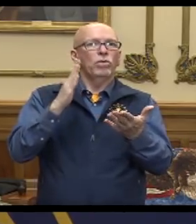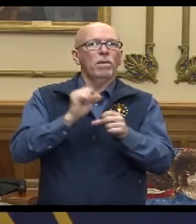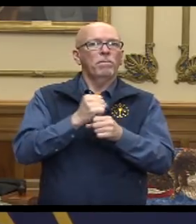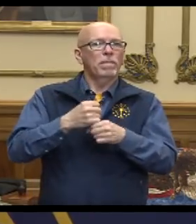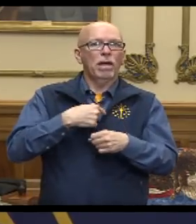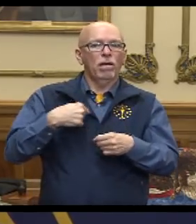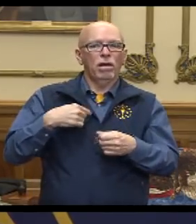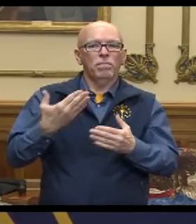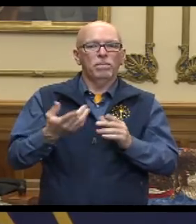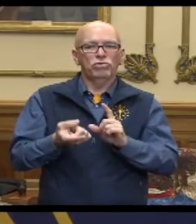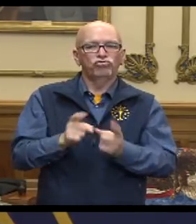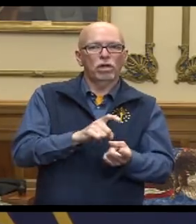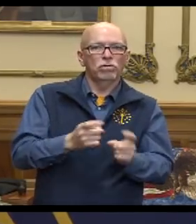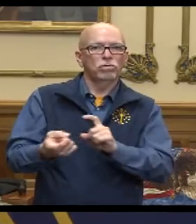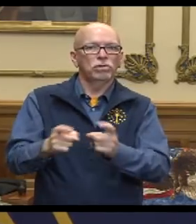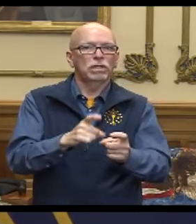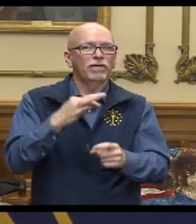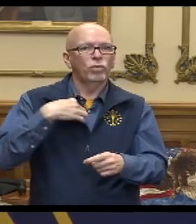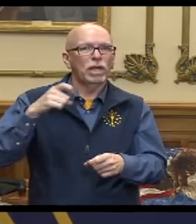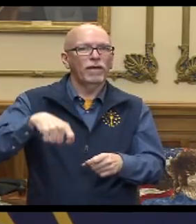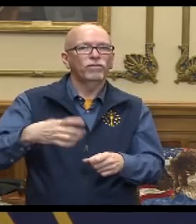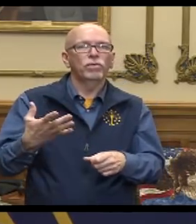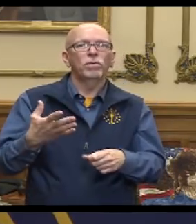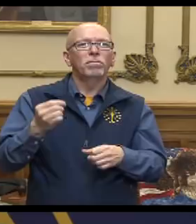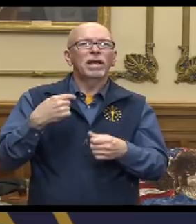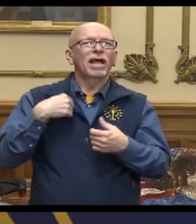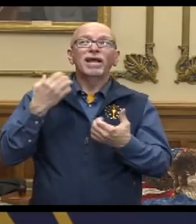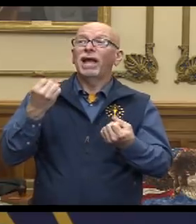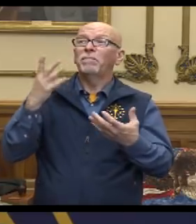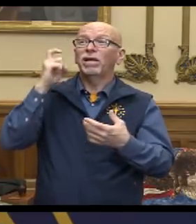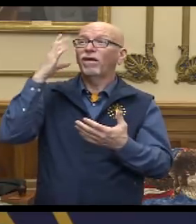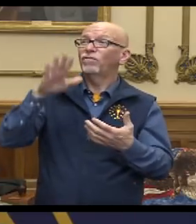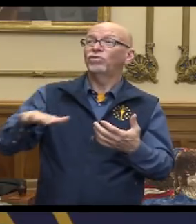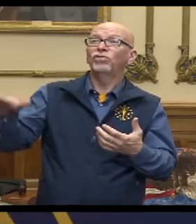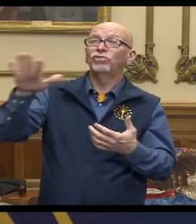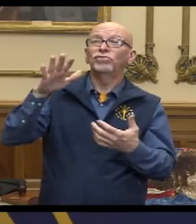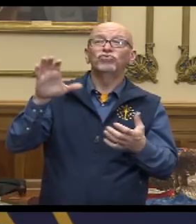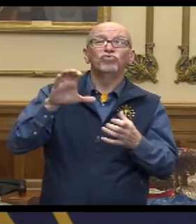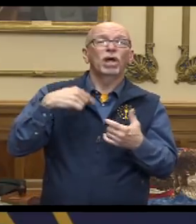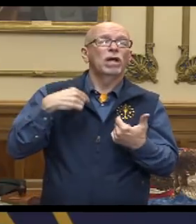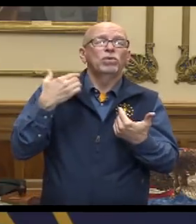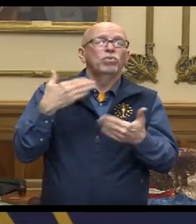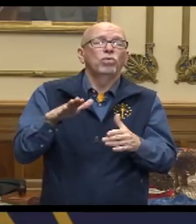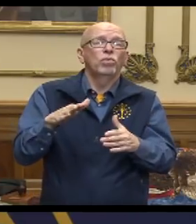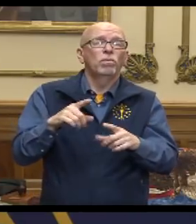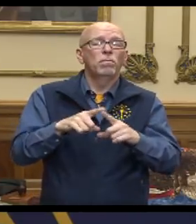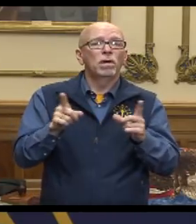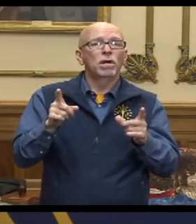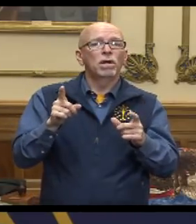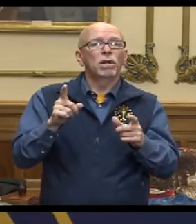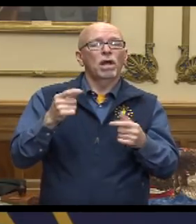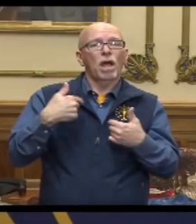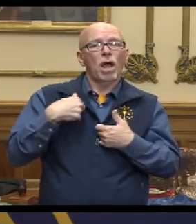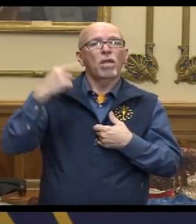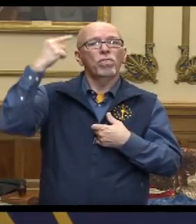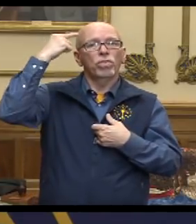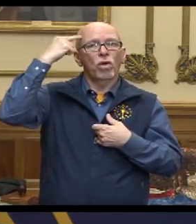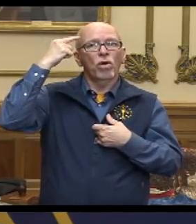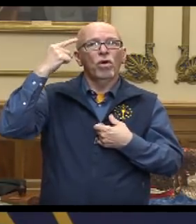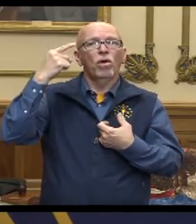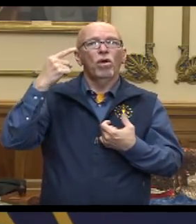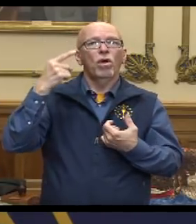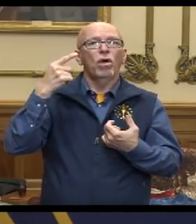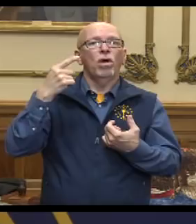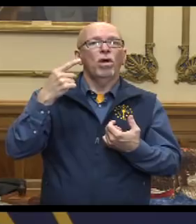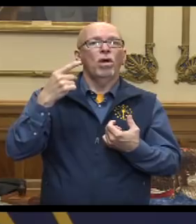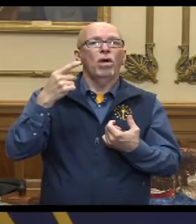change course. But I thought, and I don't know how many governors around the country are doing this, to be quite honest, I thought it would be